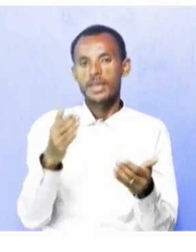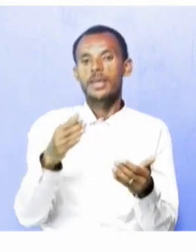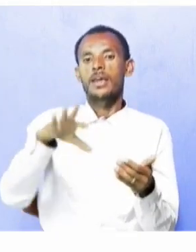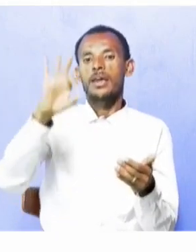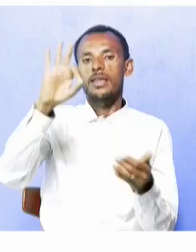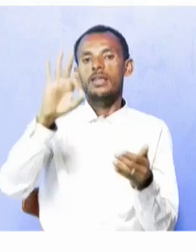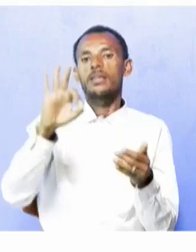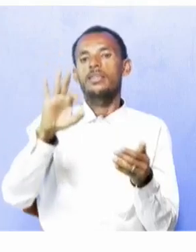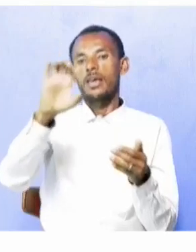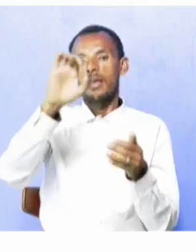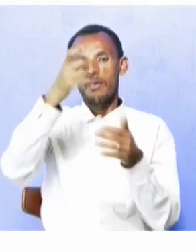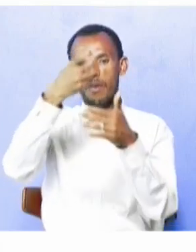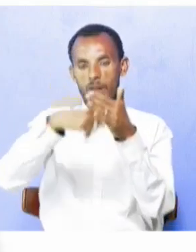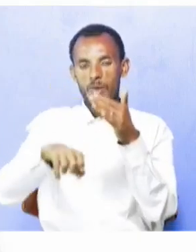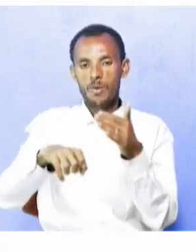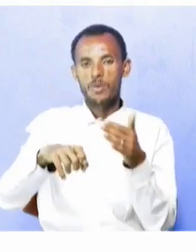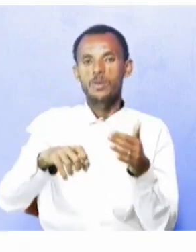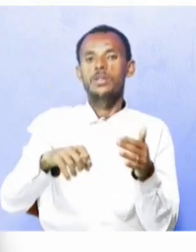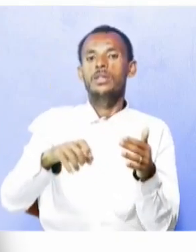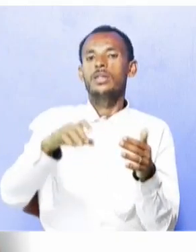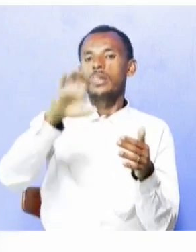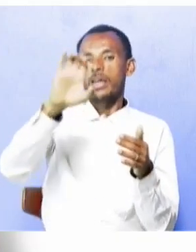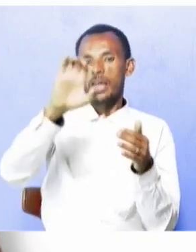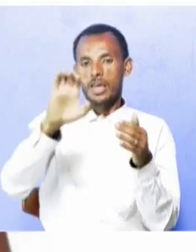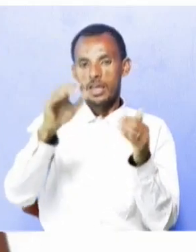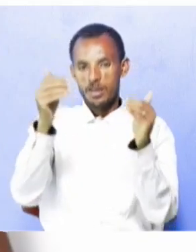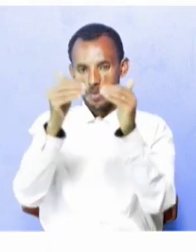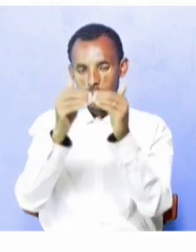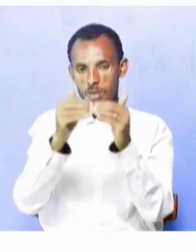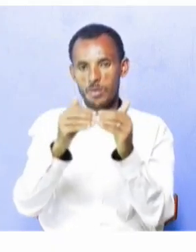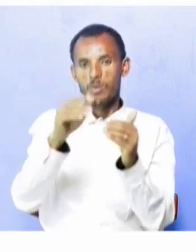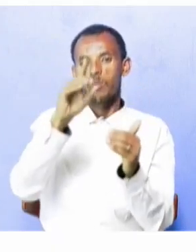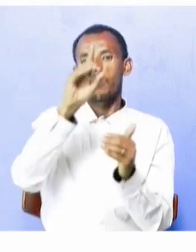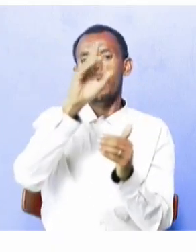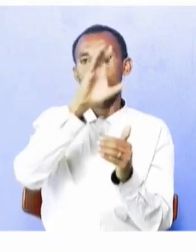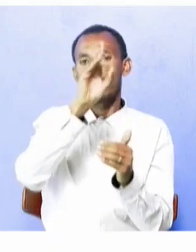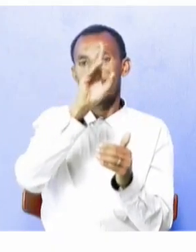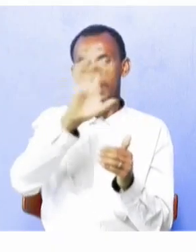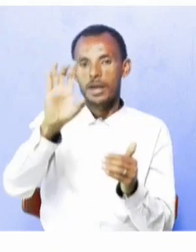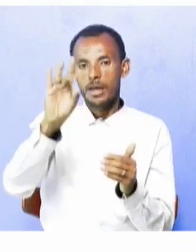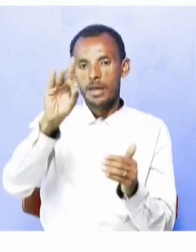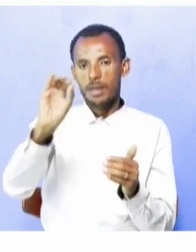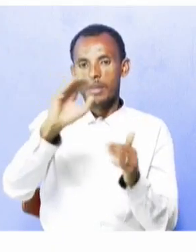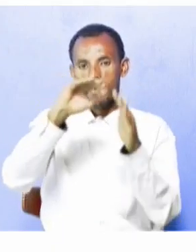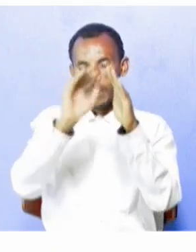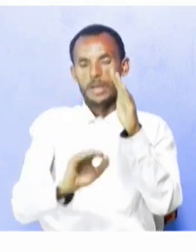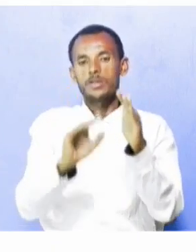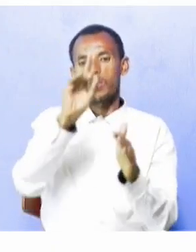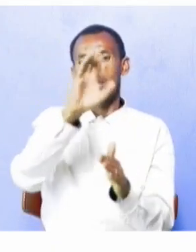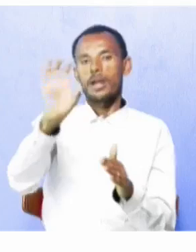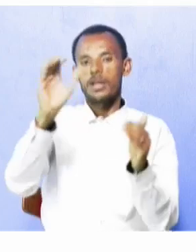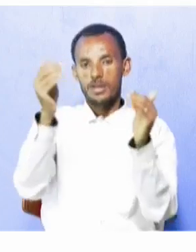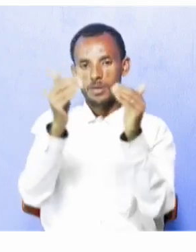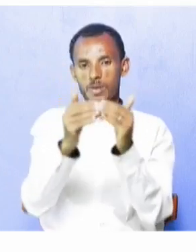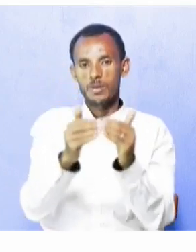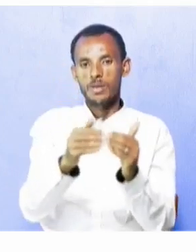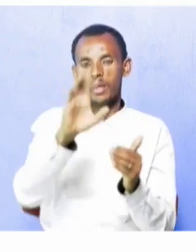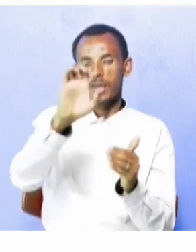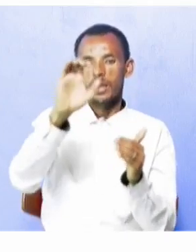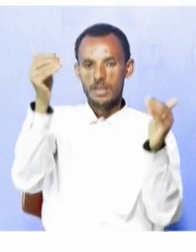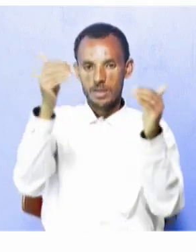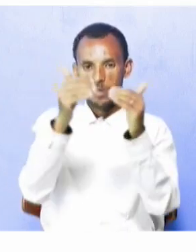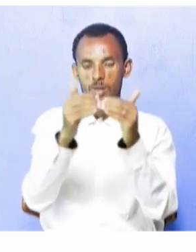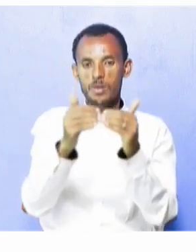okay? You can shift this 100. So E becomes 180 degree minus 100 degree. So